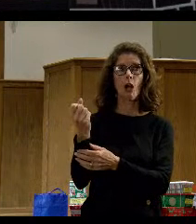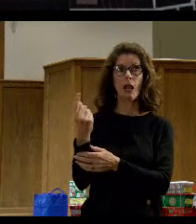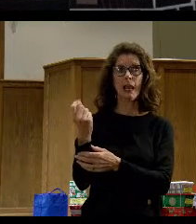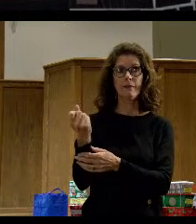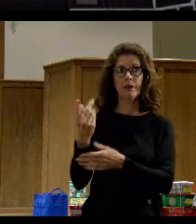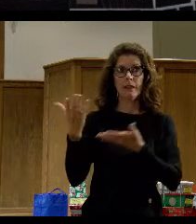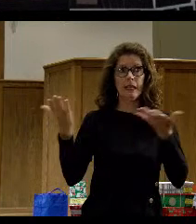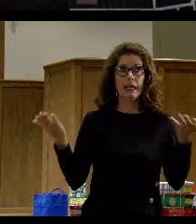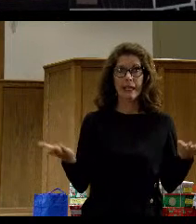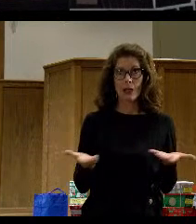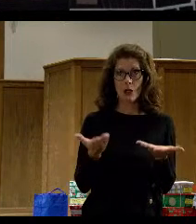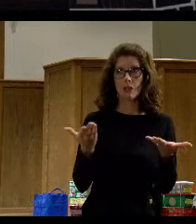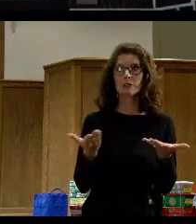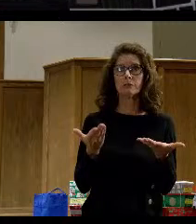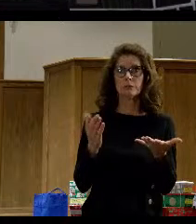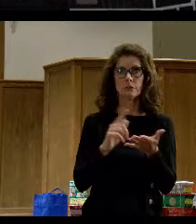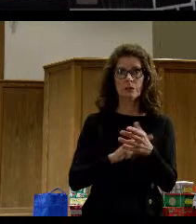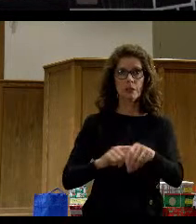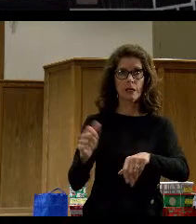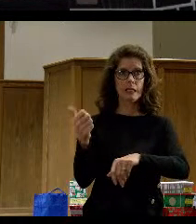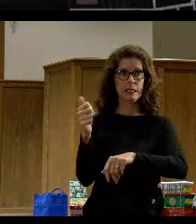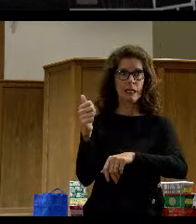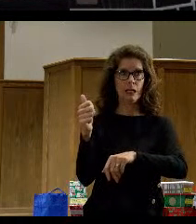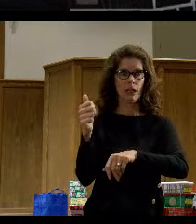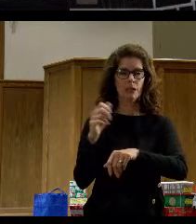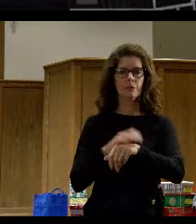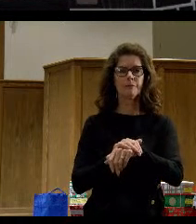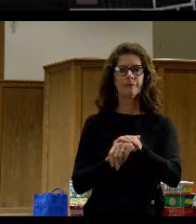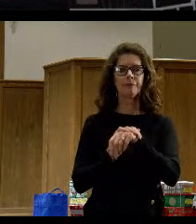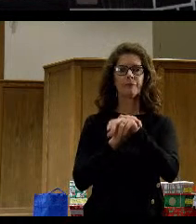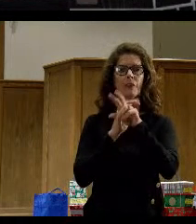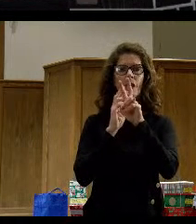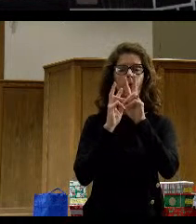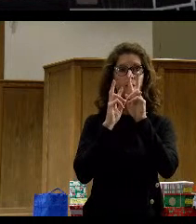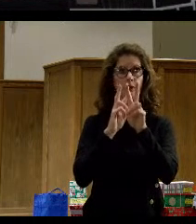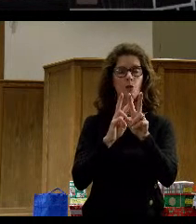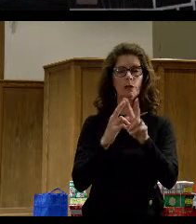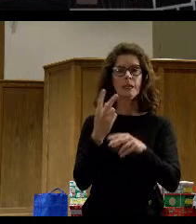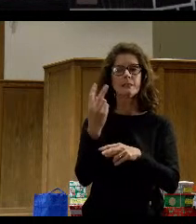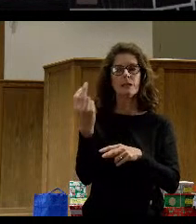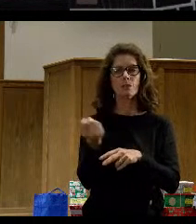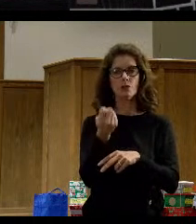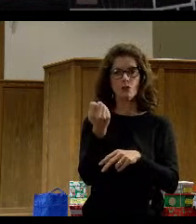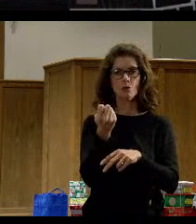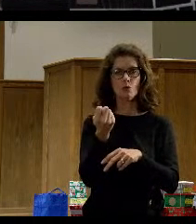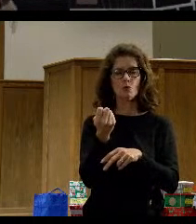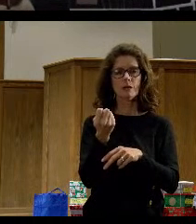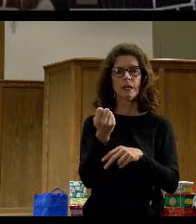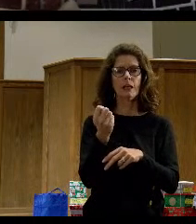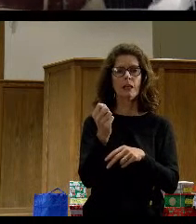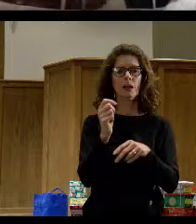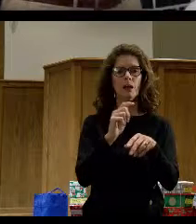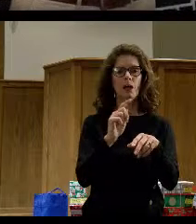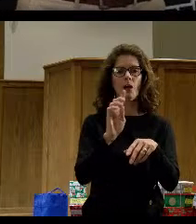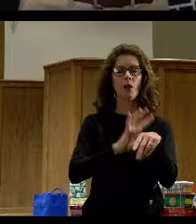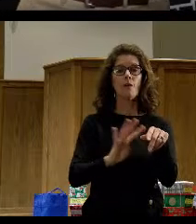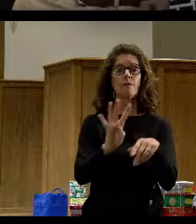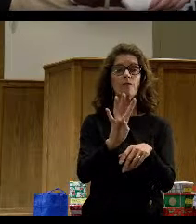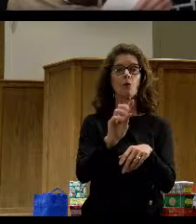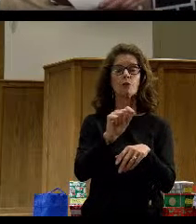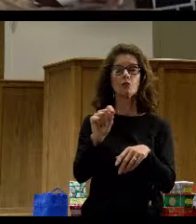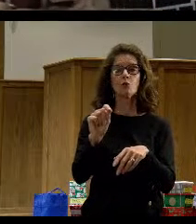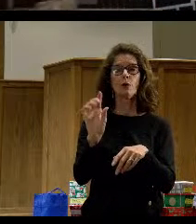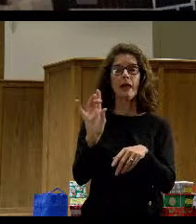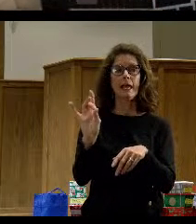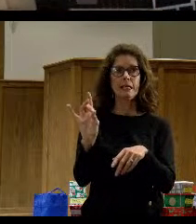building. And the viewing for Katie is going to be Tuesday, the 10th, from 4 to 8 p.m. at the Memorial Park Funeral Home here in